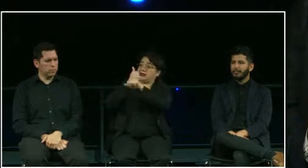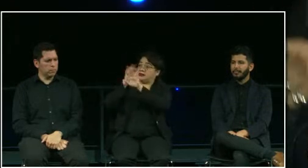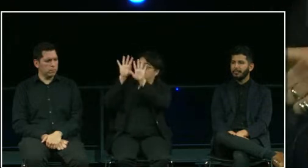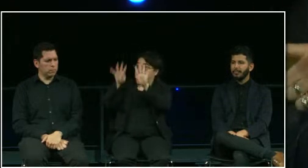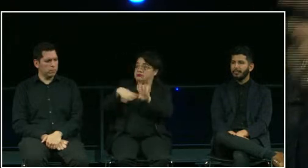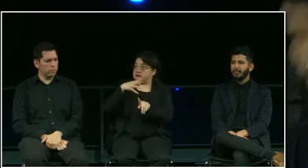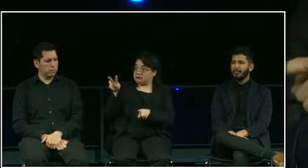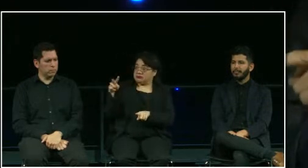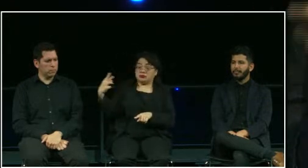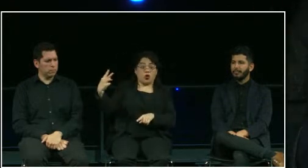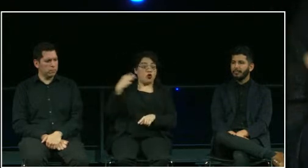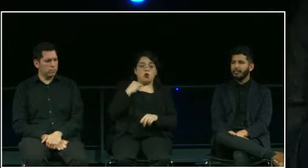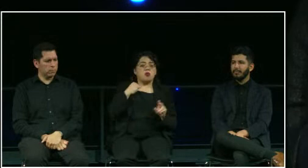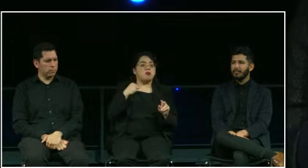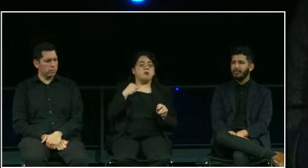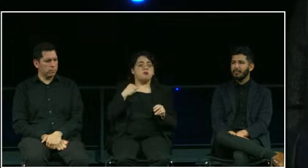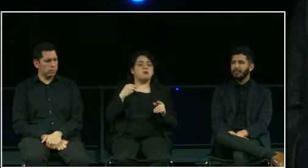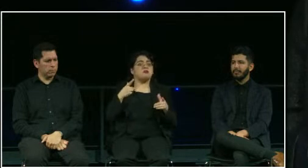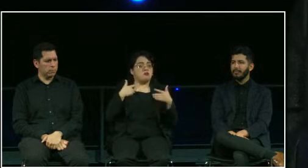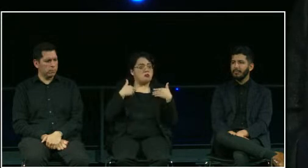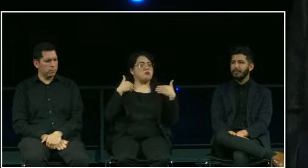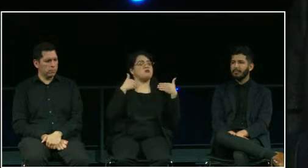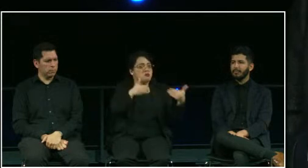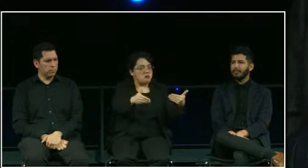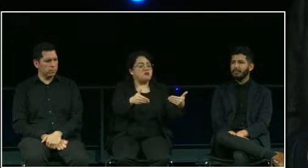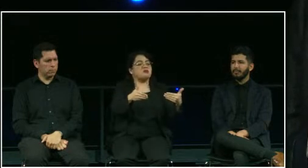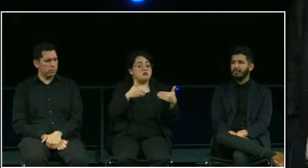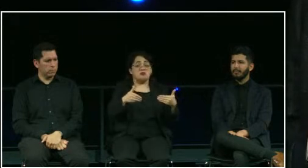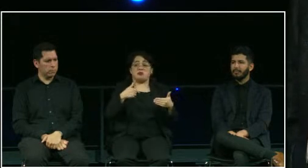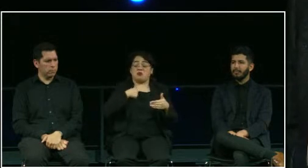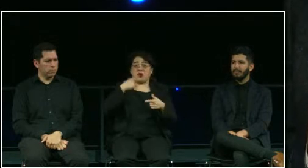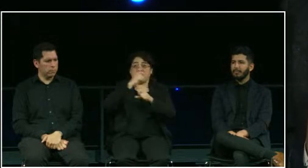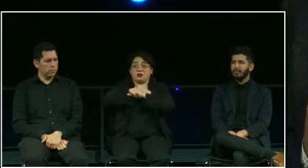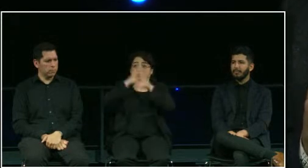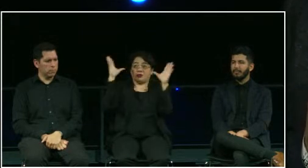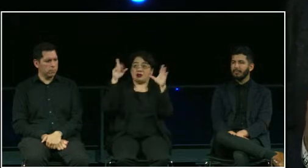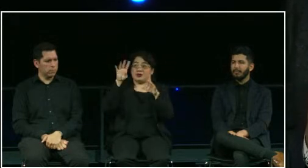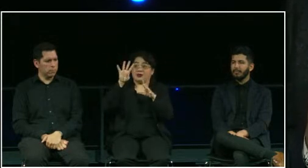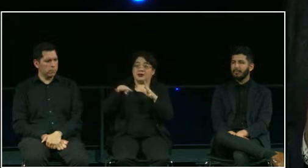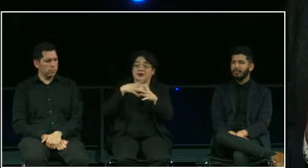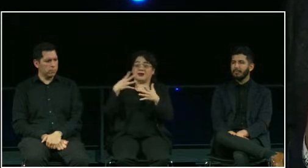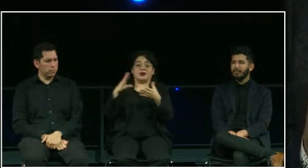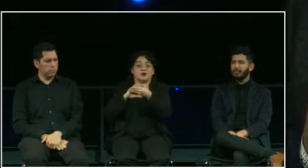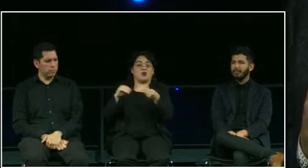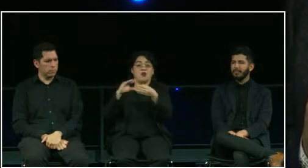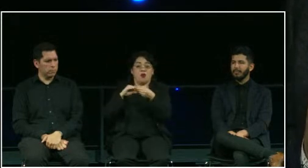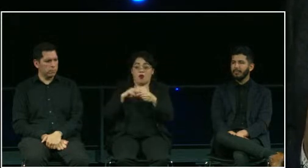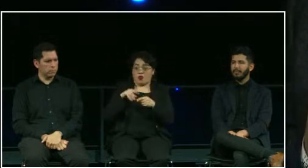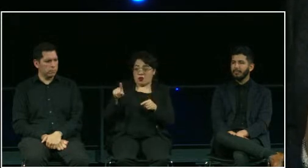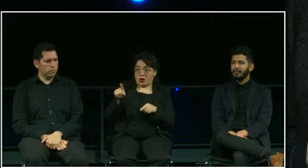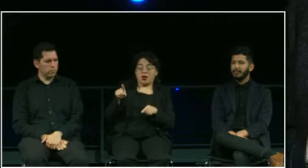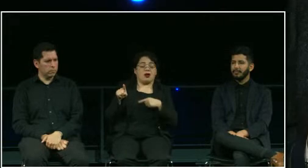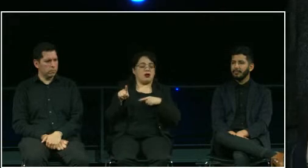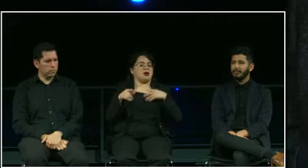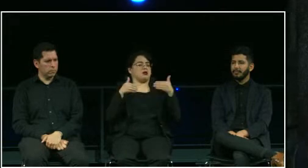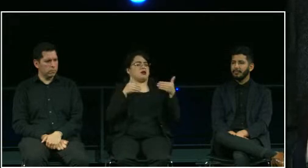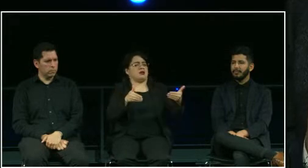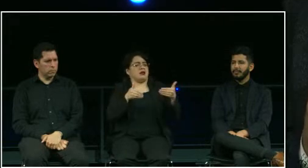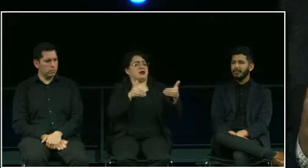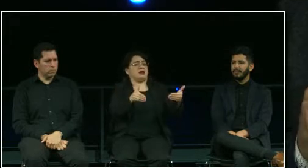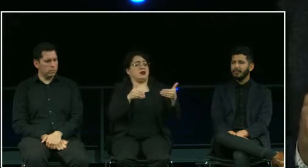like, that's very cool. Let us kind of think about what we can do. And I think that was the spirit that we approached a lot of this movie